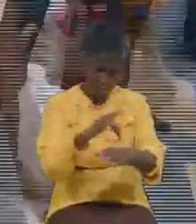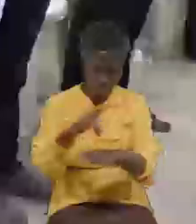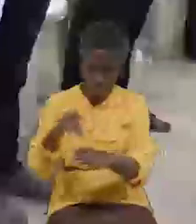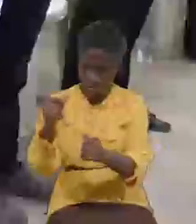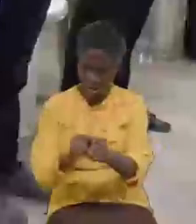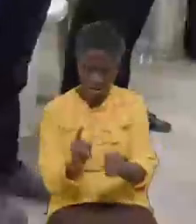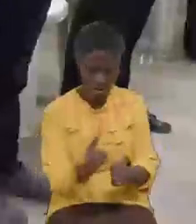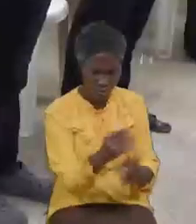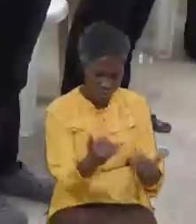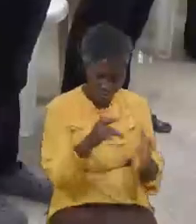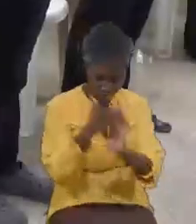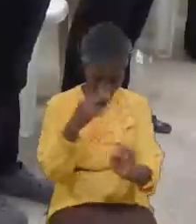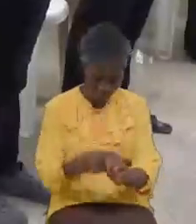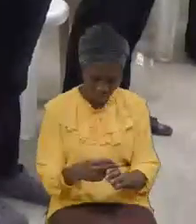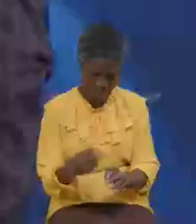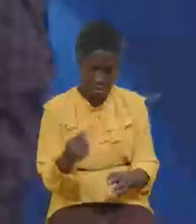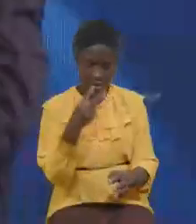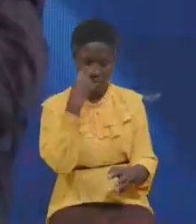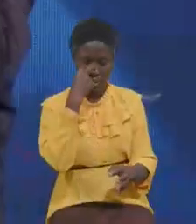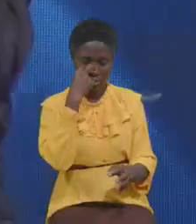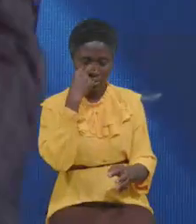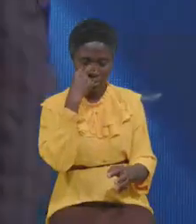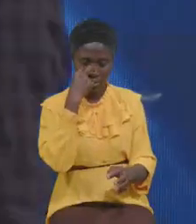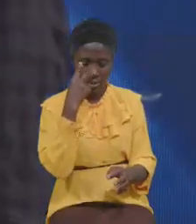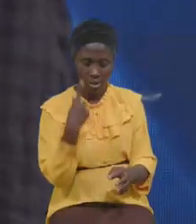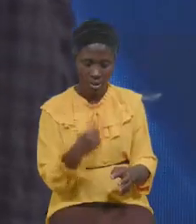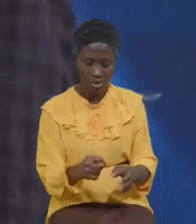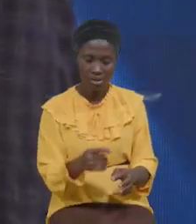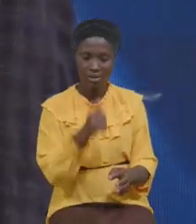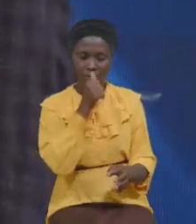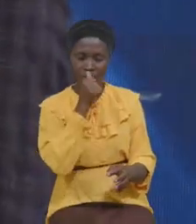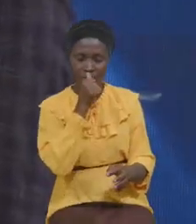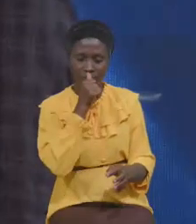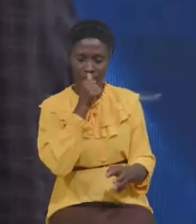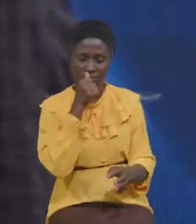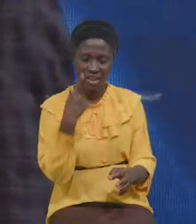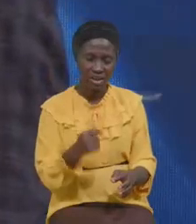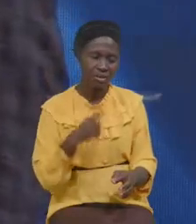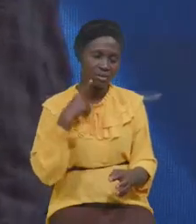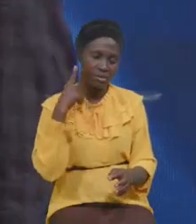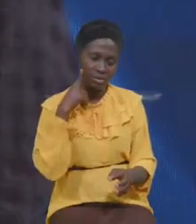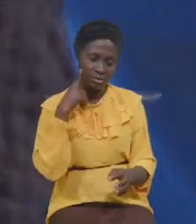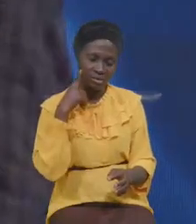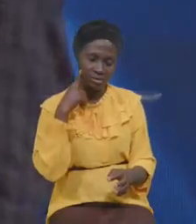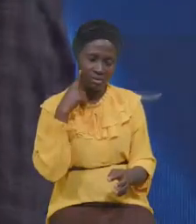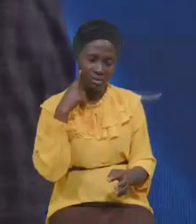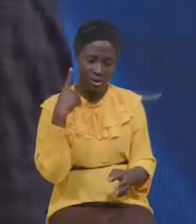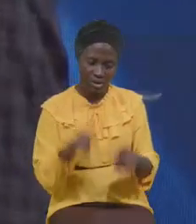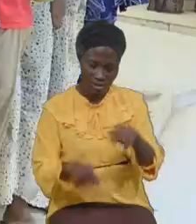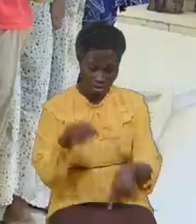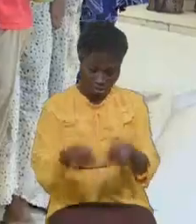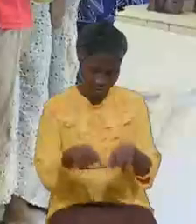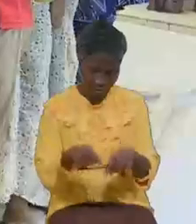now. The blind, the dumb, the deaf, the